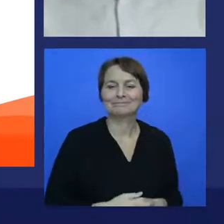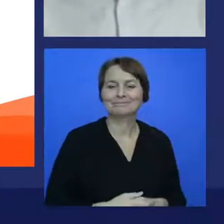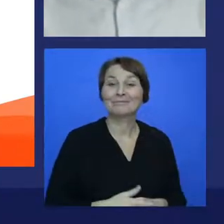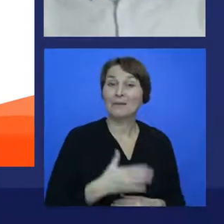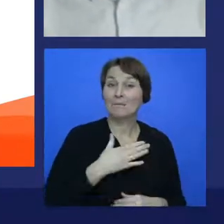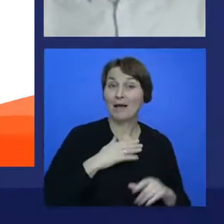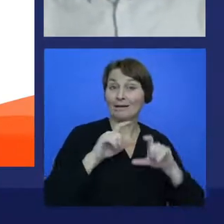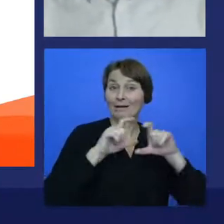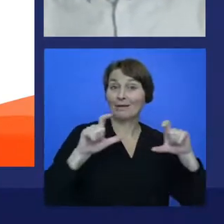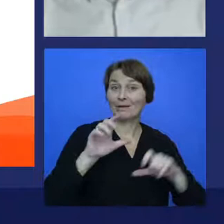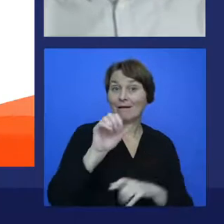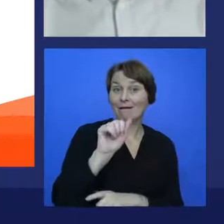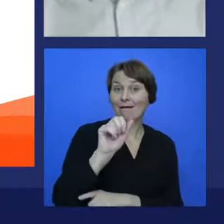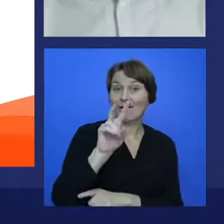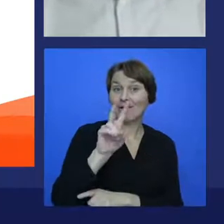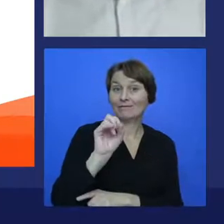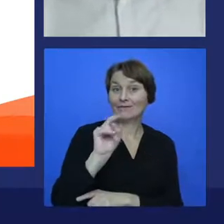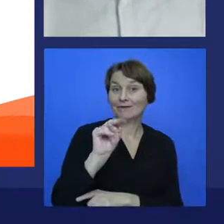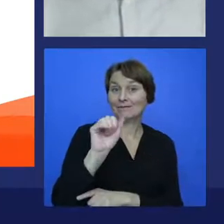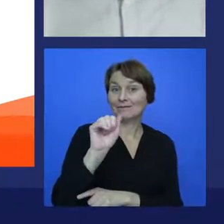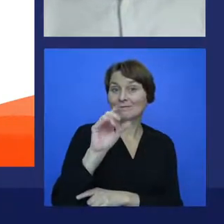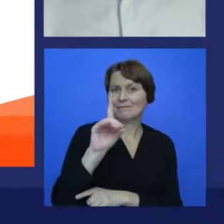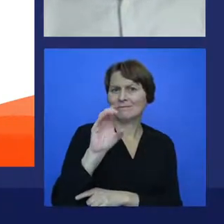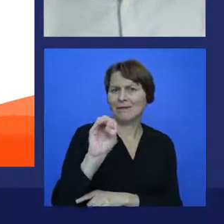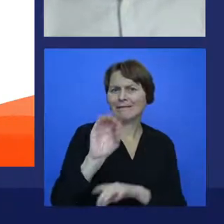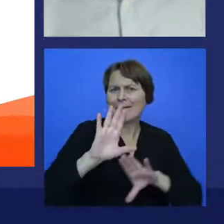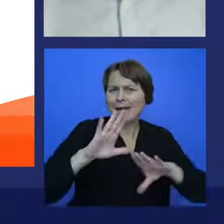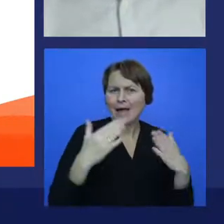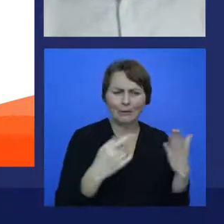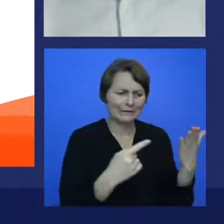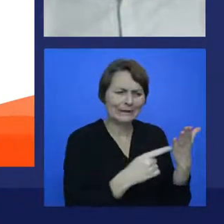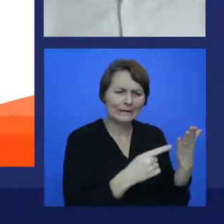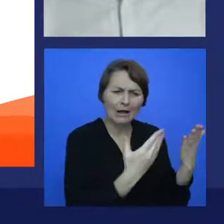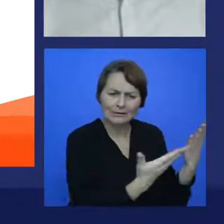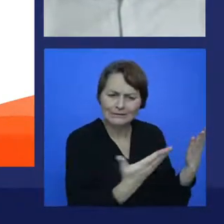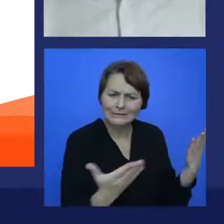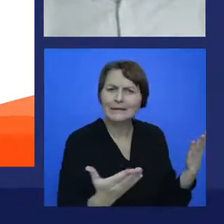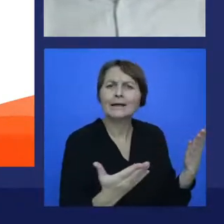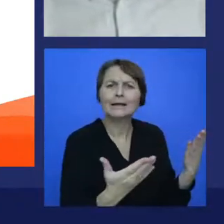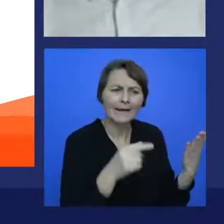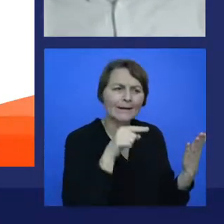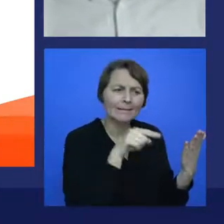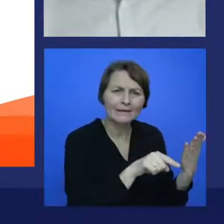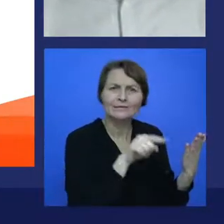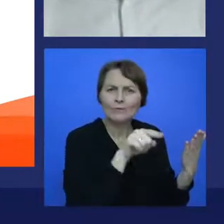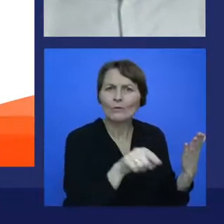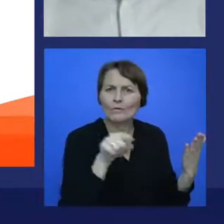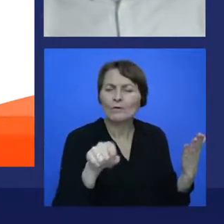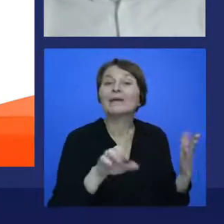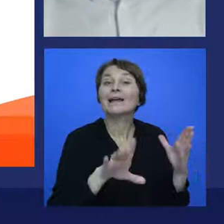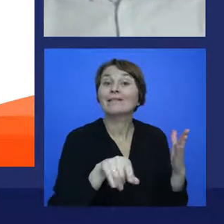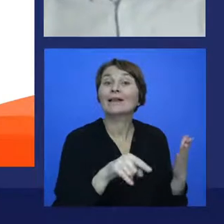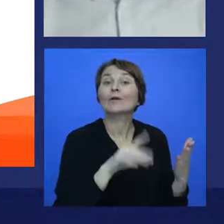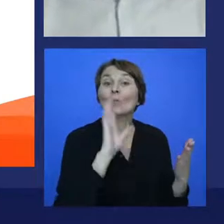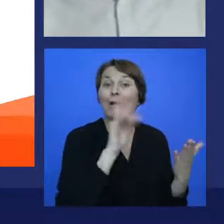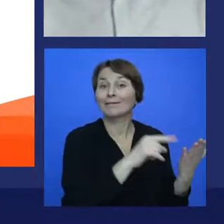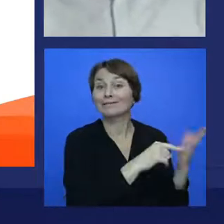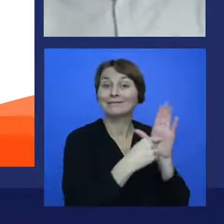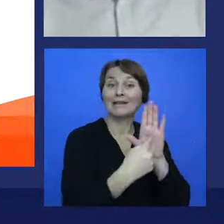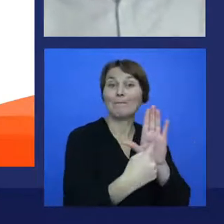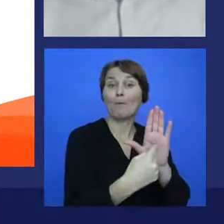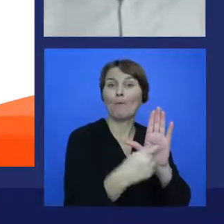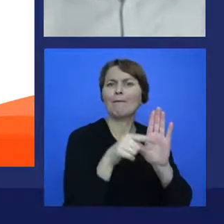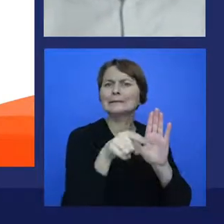briefly through what we're actually doing with those technology, and then give you a demo of what we've actually done so far, what that looks like, and what the kind of results